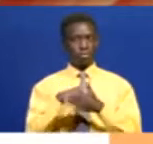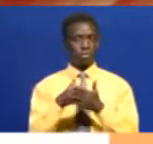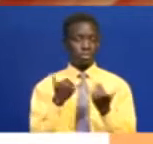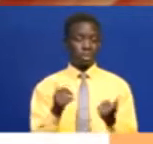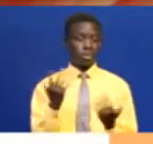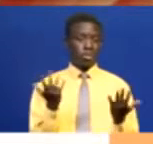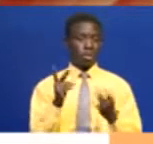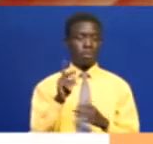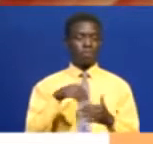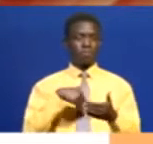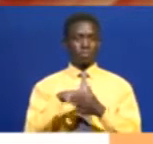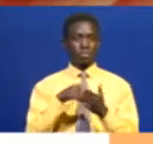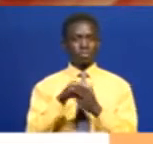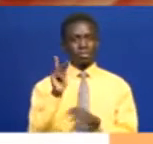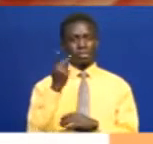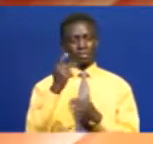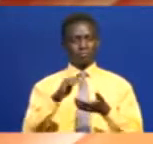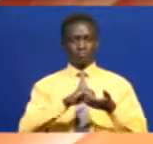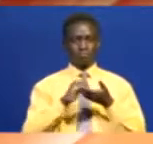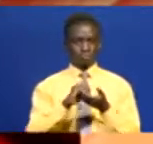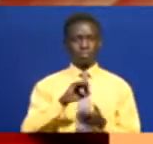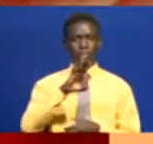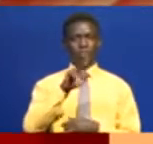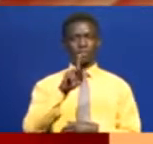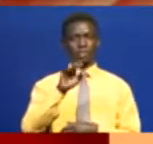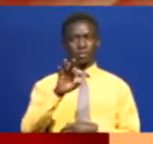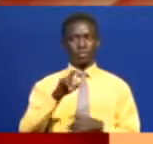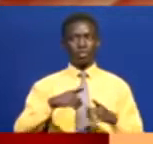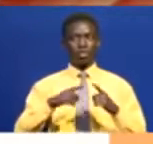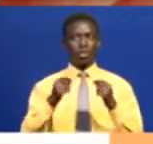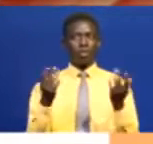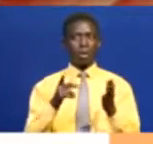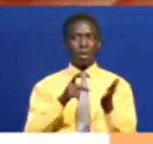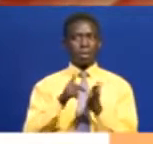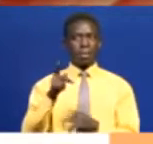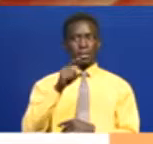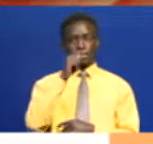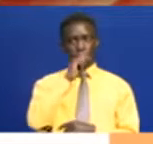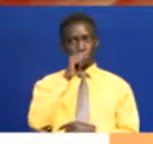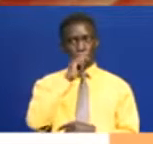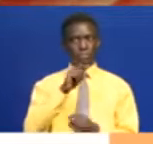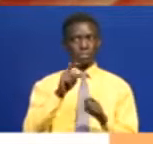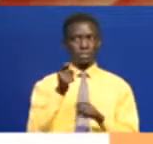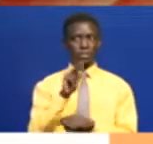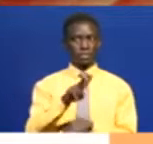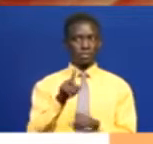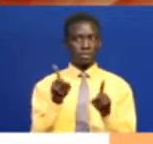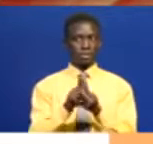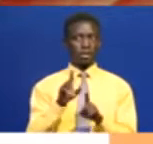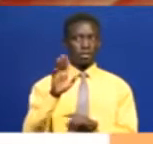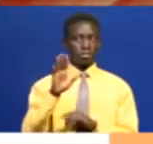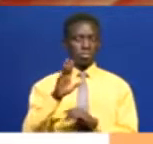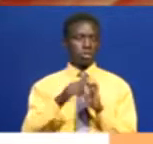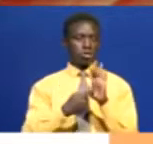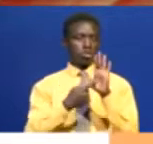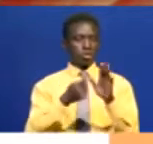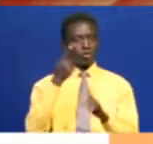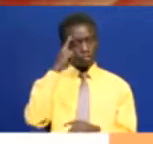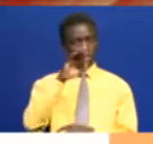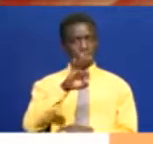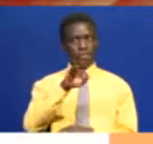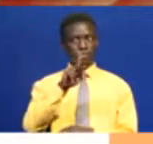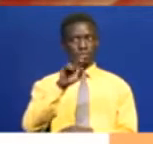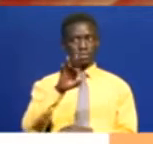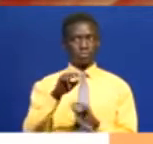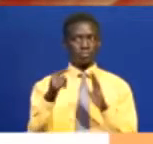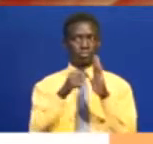Football Kenya Federation on Thursday unveiled Tanzania's pay TV, Azam TV, as the broadcast partner for the FKF Premier League in a